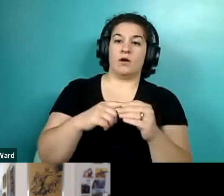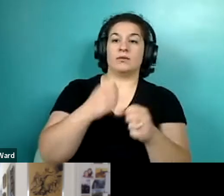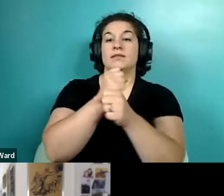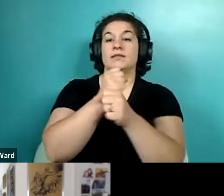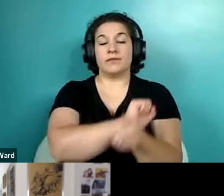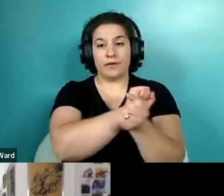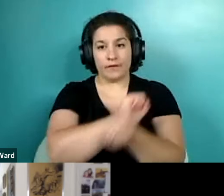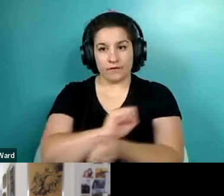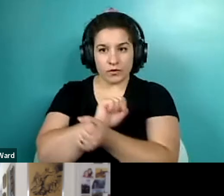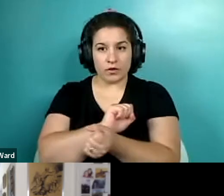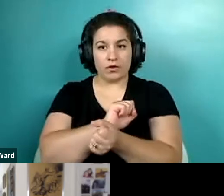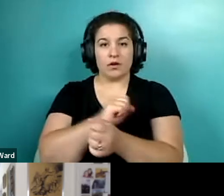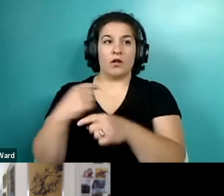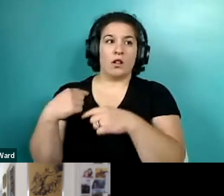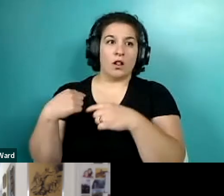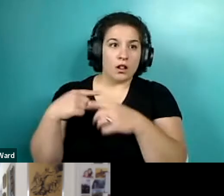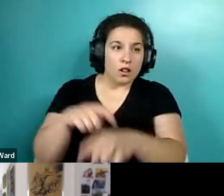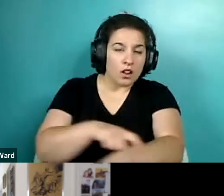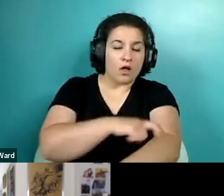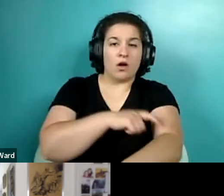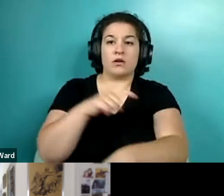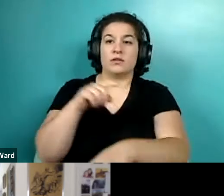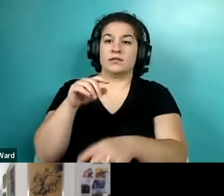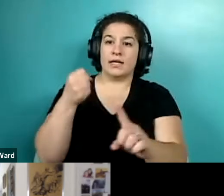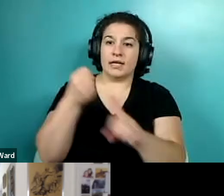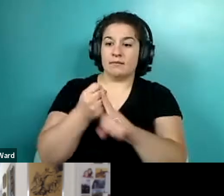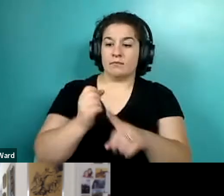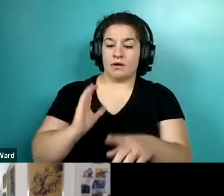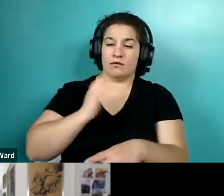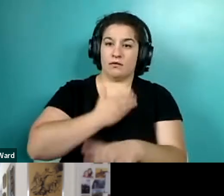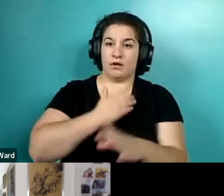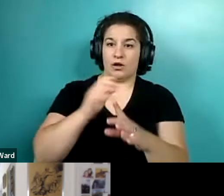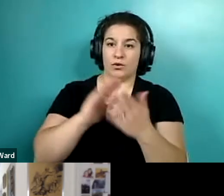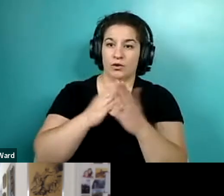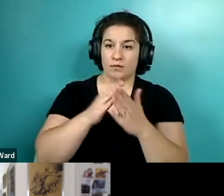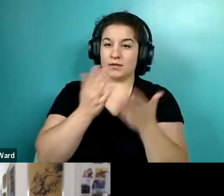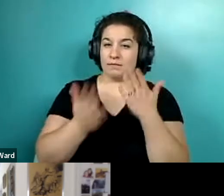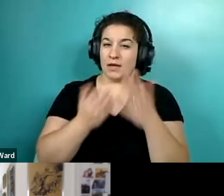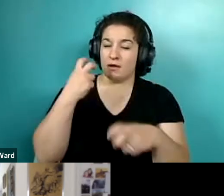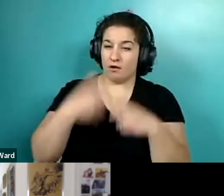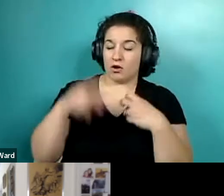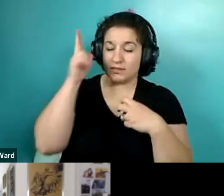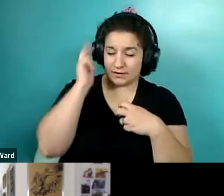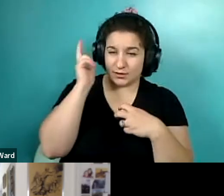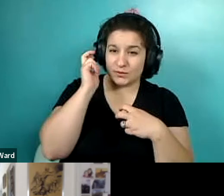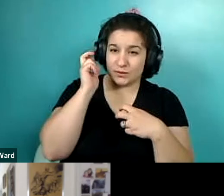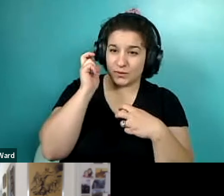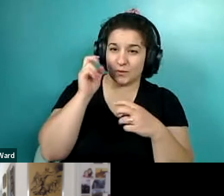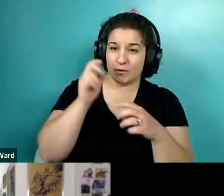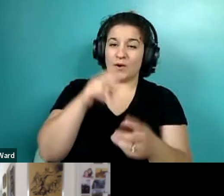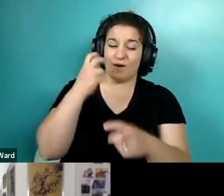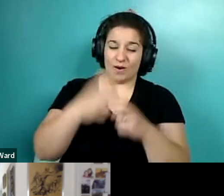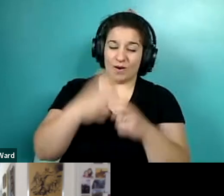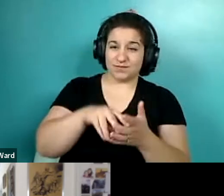our communities is something that may be very painful for people to listen to and learn from. But in my